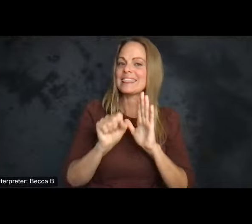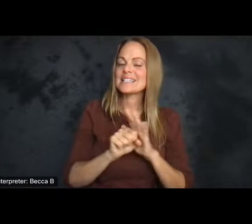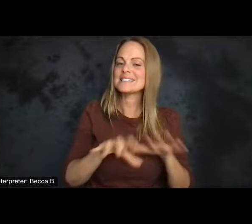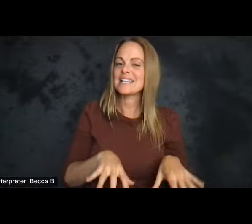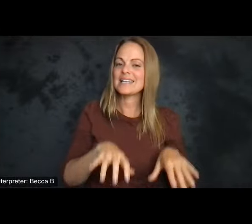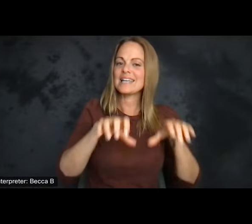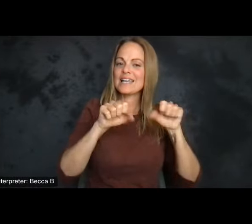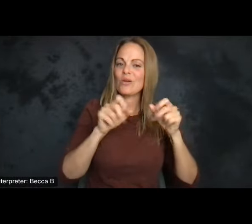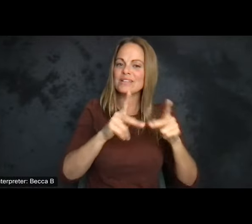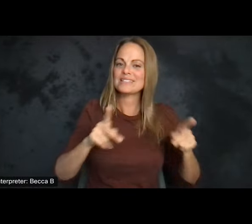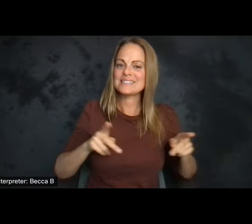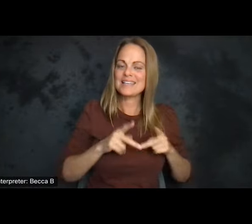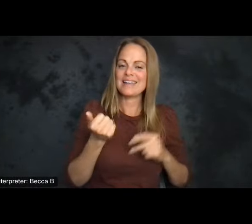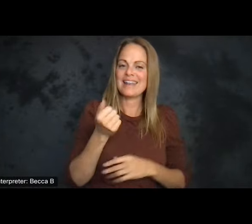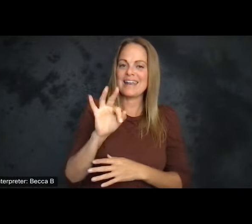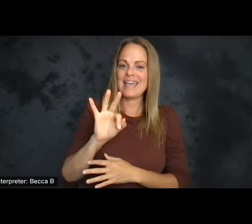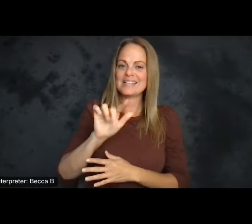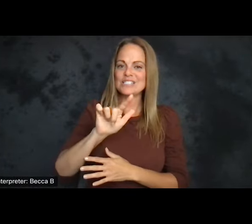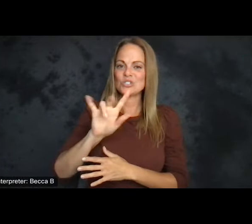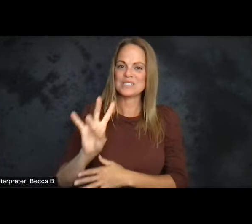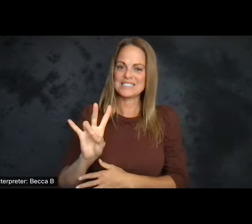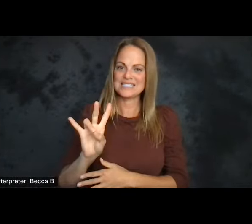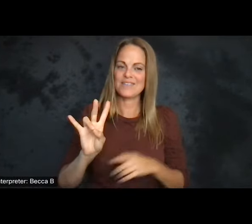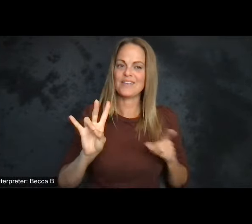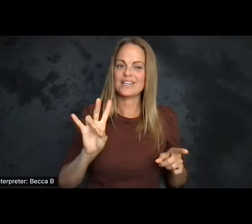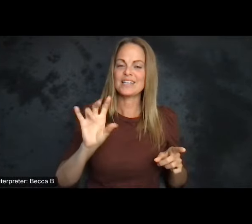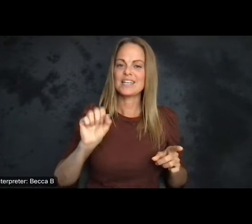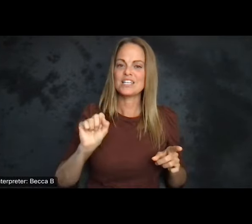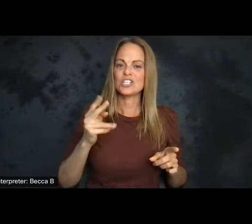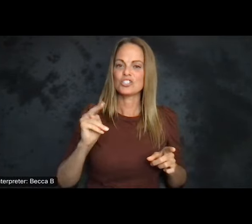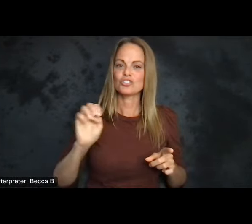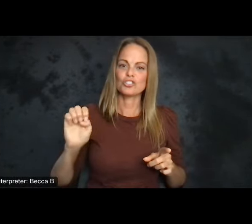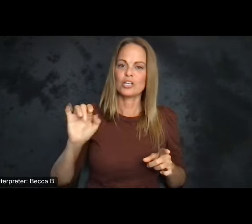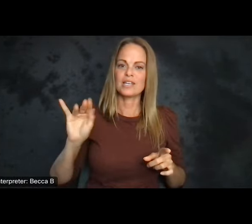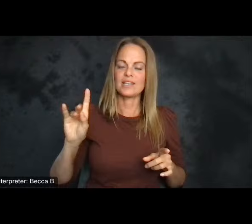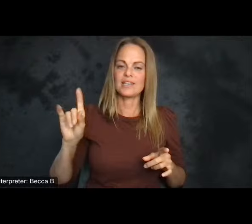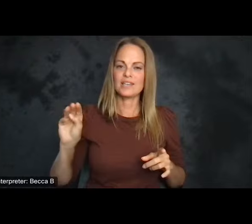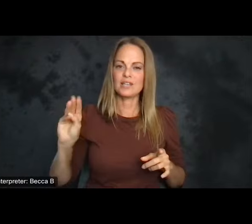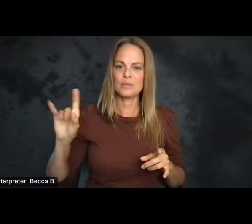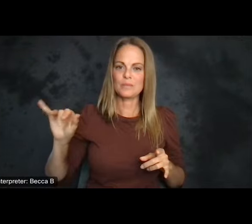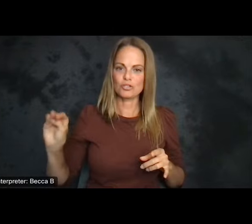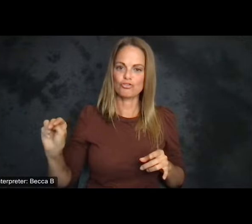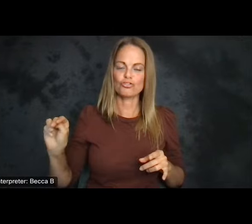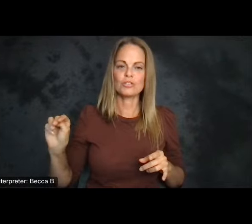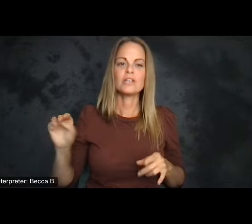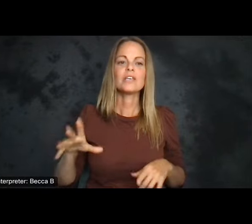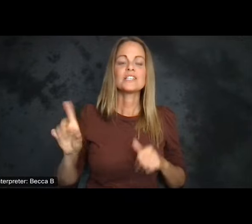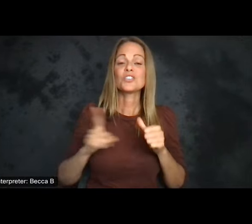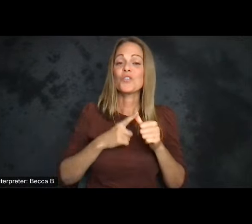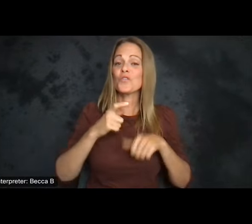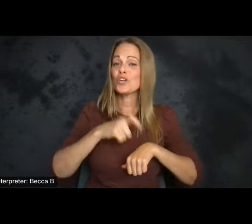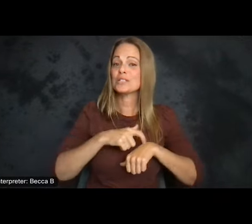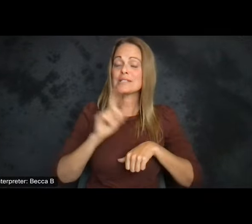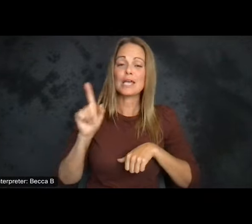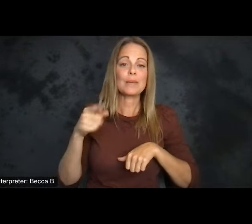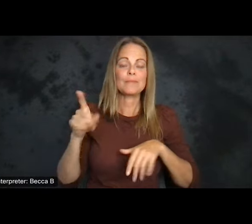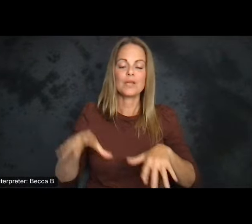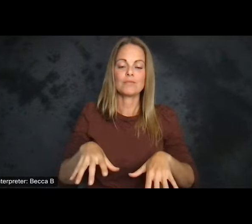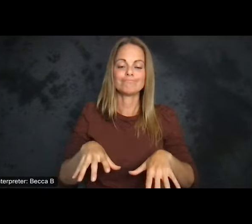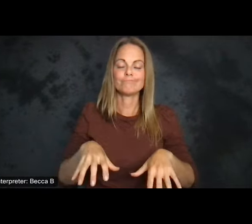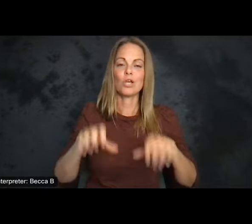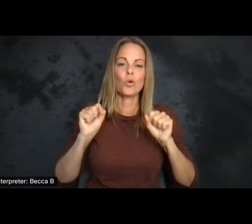in 1927. It is the Shawnee Indian Mission was the first and only time the state acquired a property under eminent